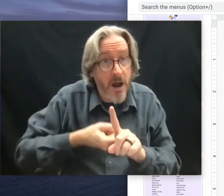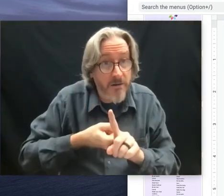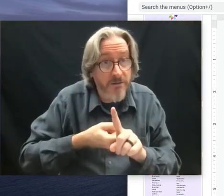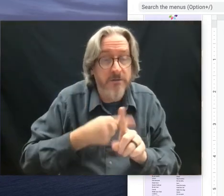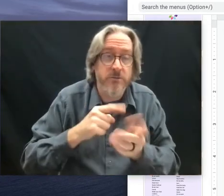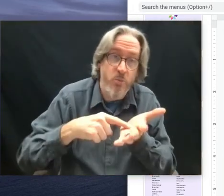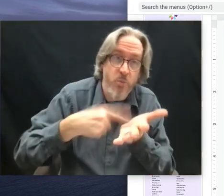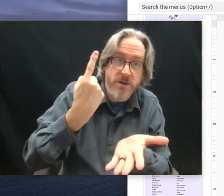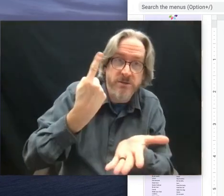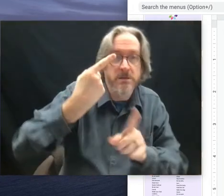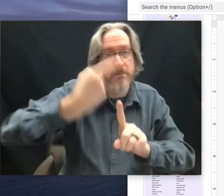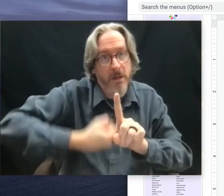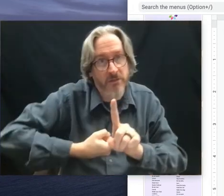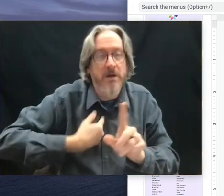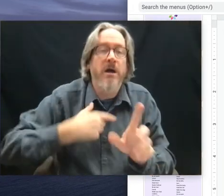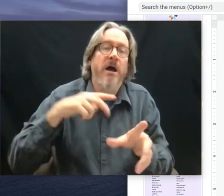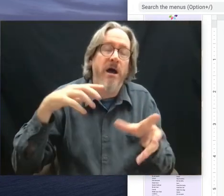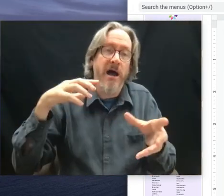a month